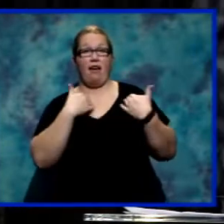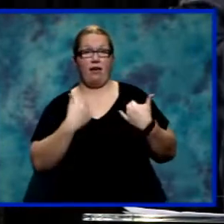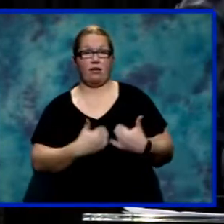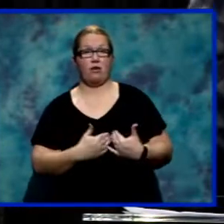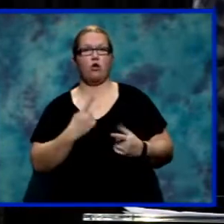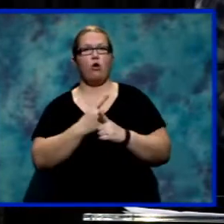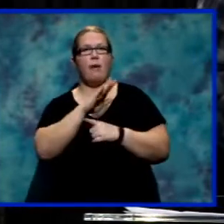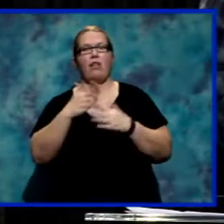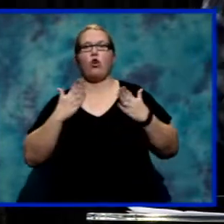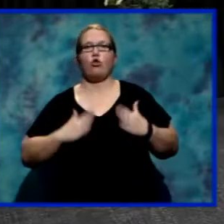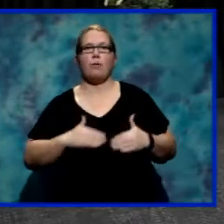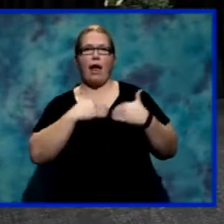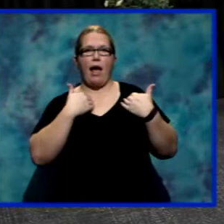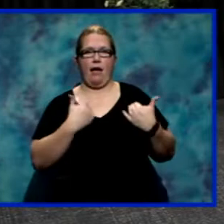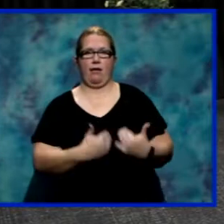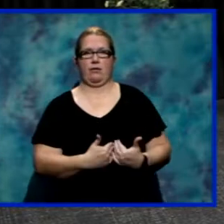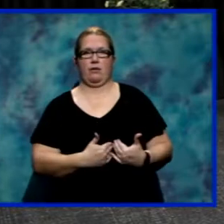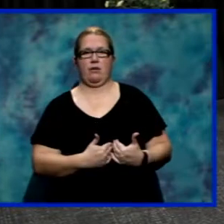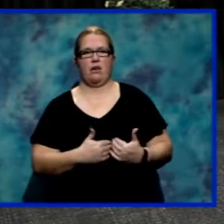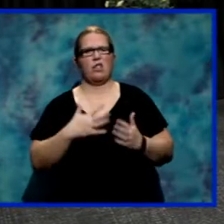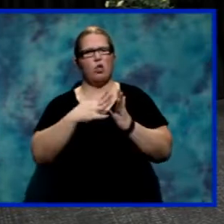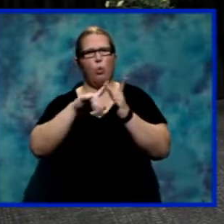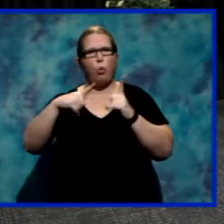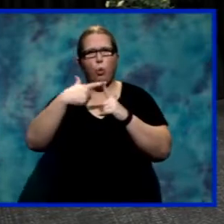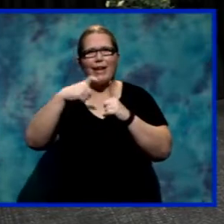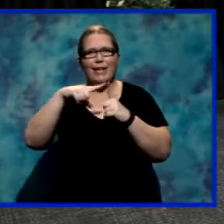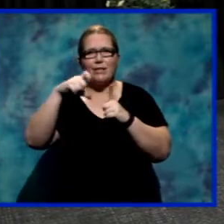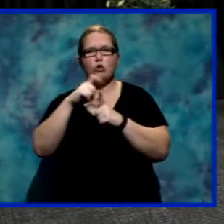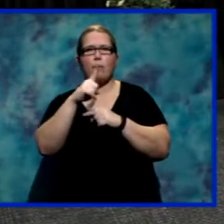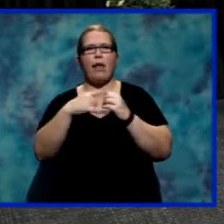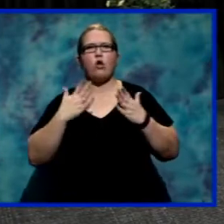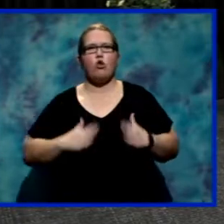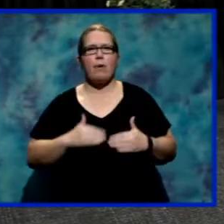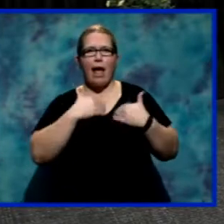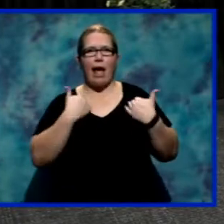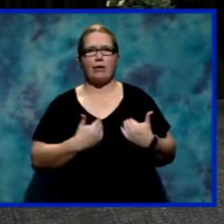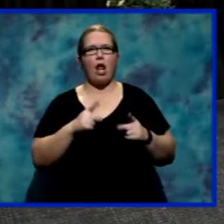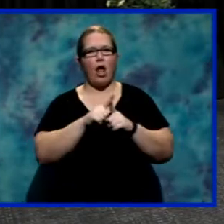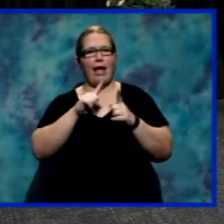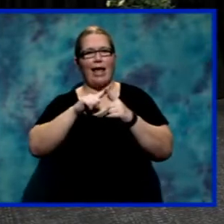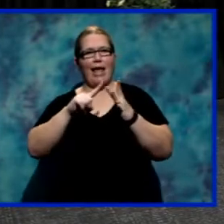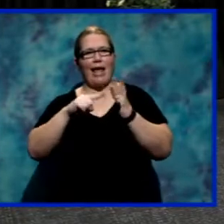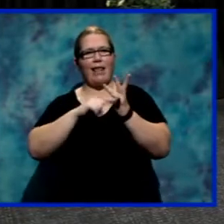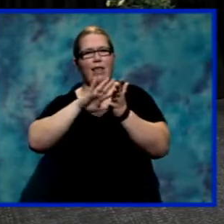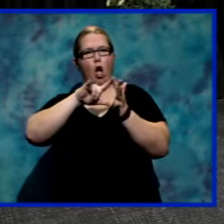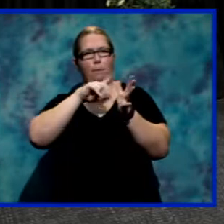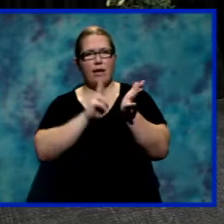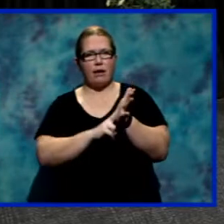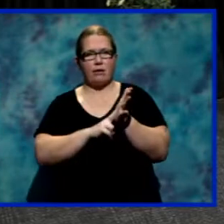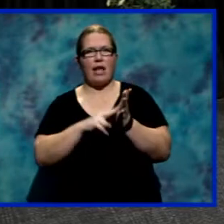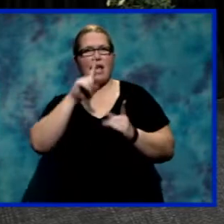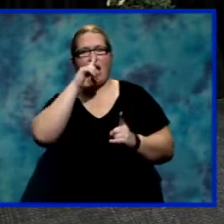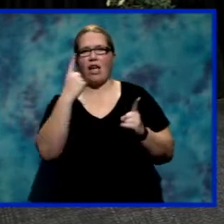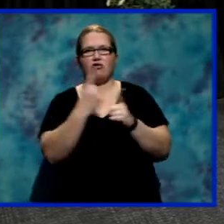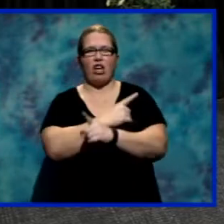the human heart, which is deceitful, which is desperately wicked. Talking about the human heart that, like an Ethiopian, can't change. Like an Ethiopian can't